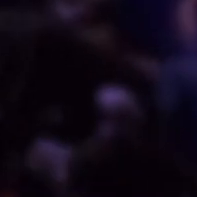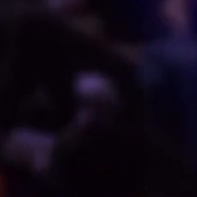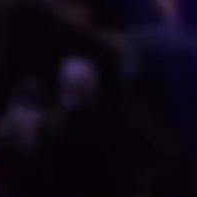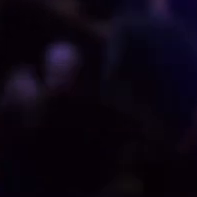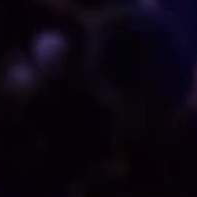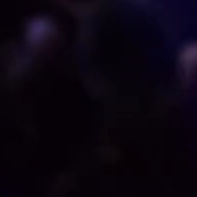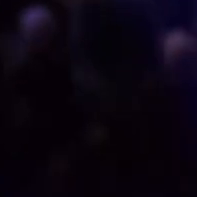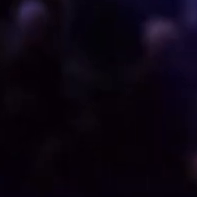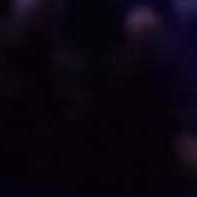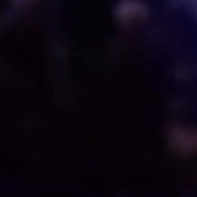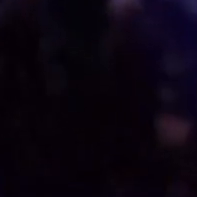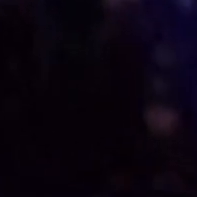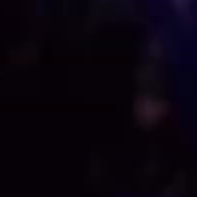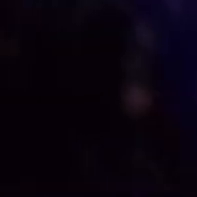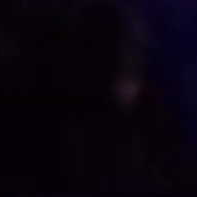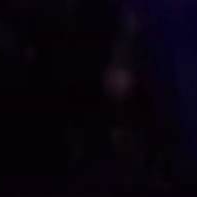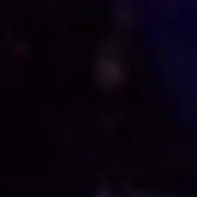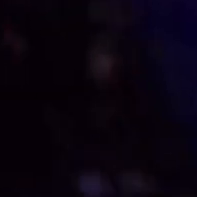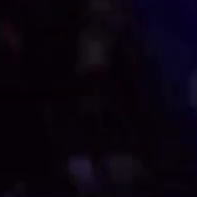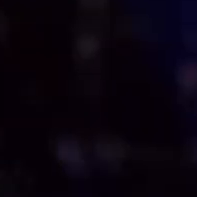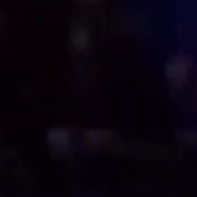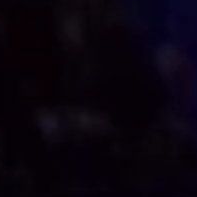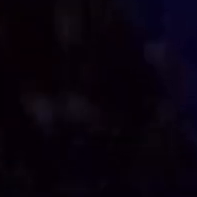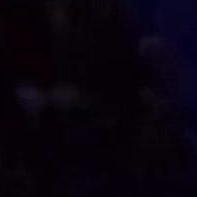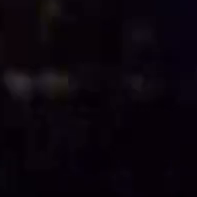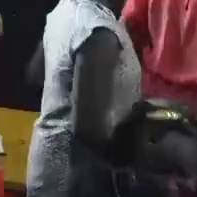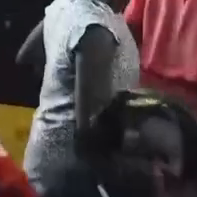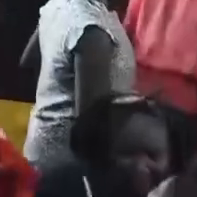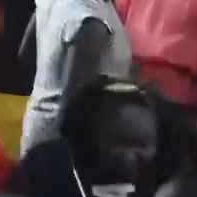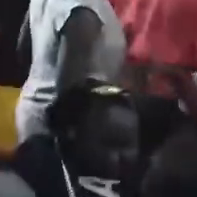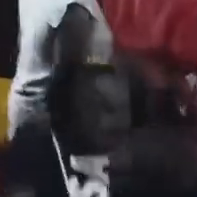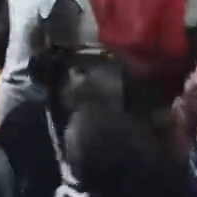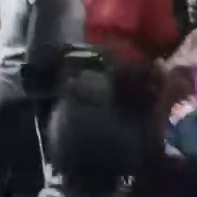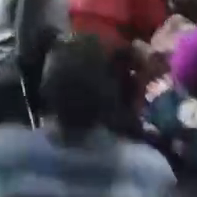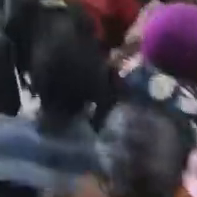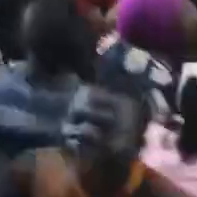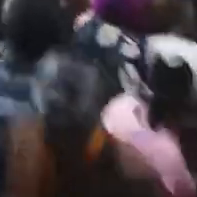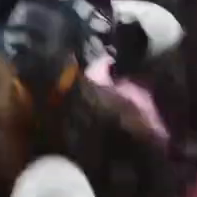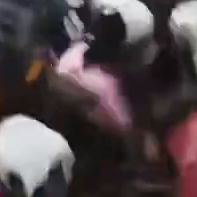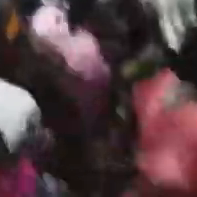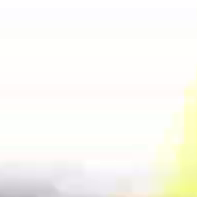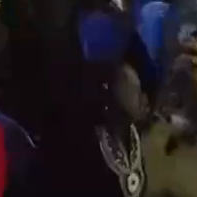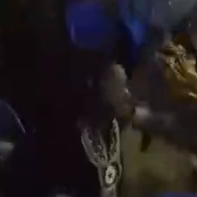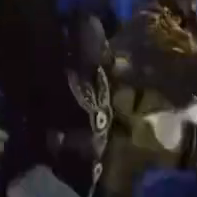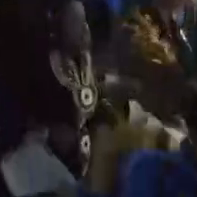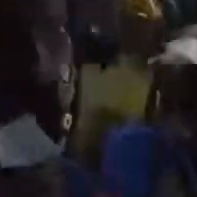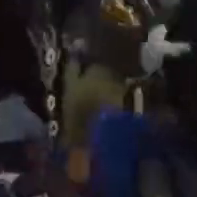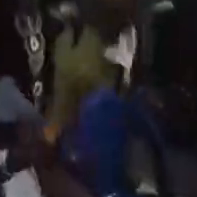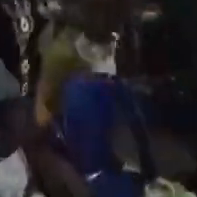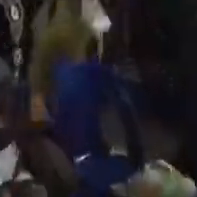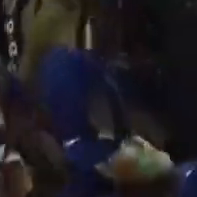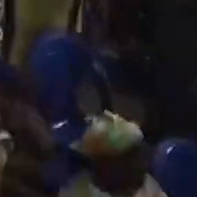Monday September 11 titi wo Sunday September 17 odun yi ni testimony gba ko gbi lojo ojumo